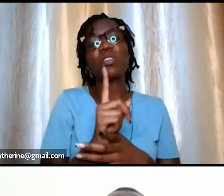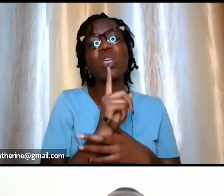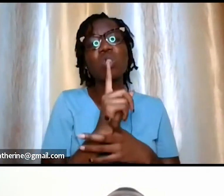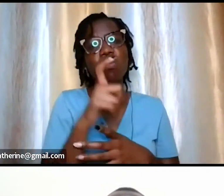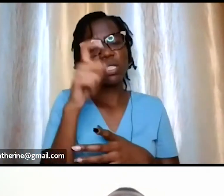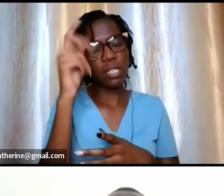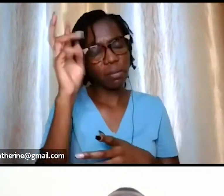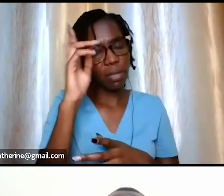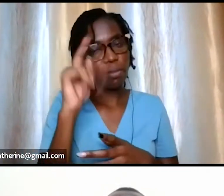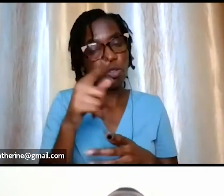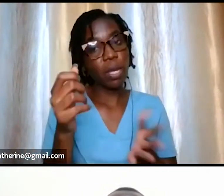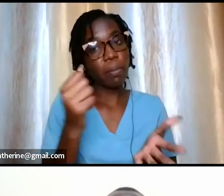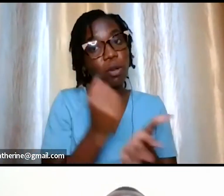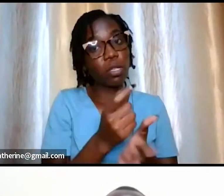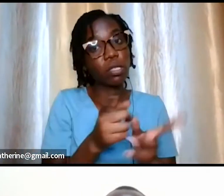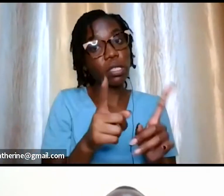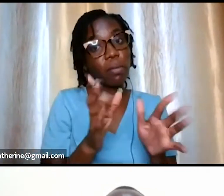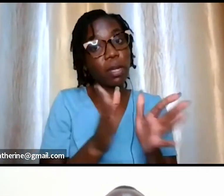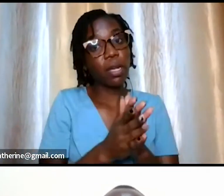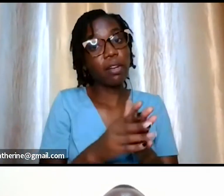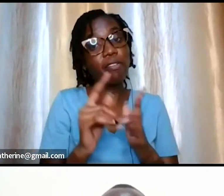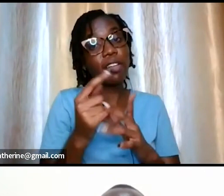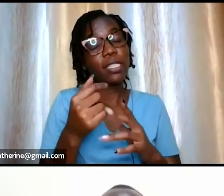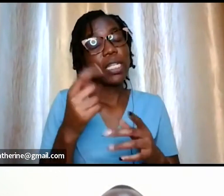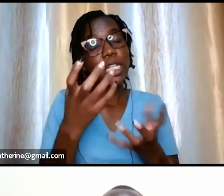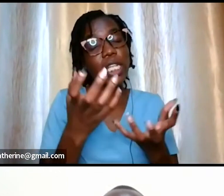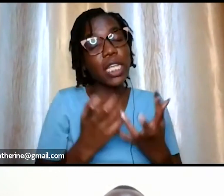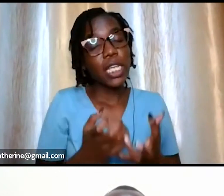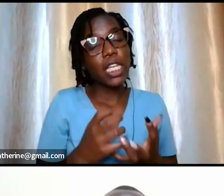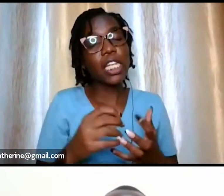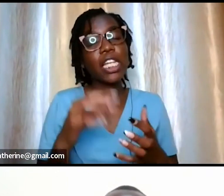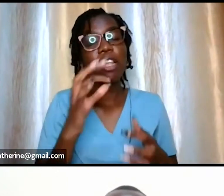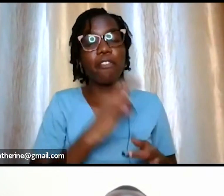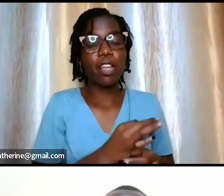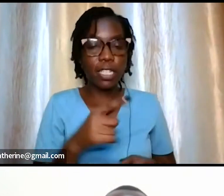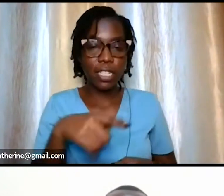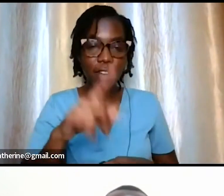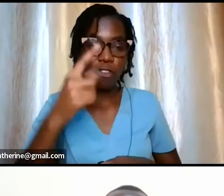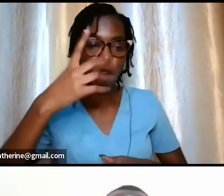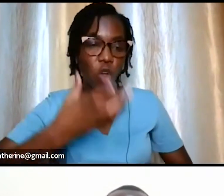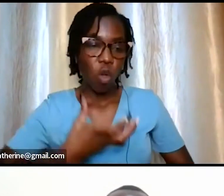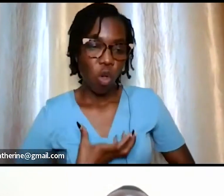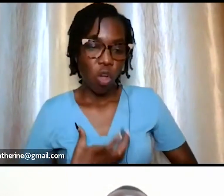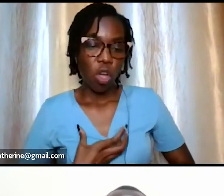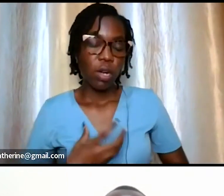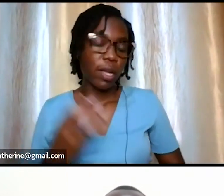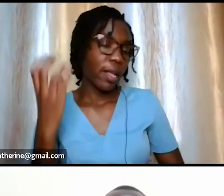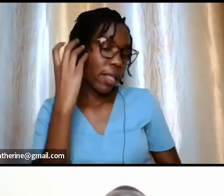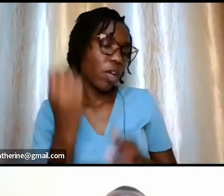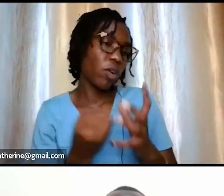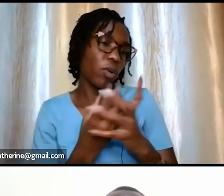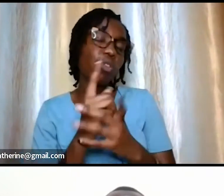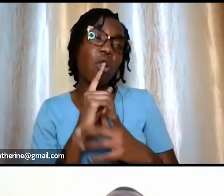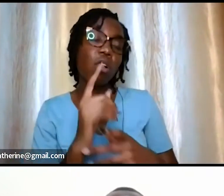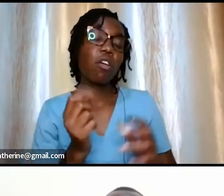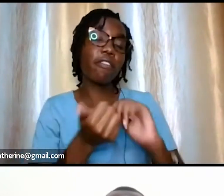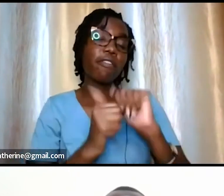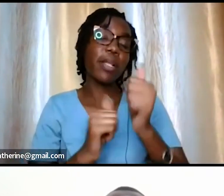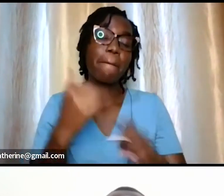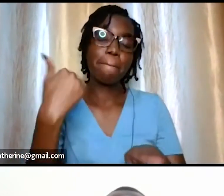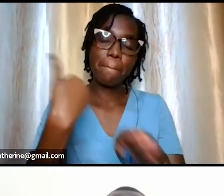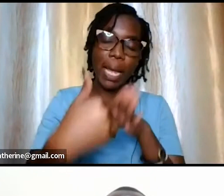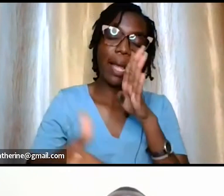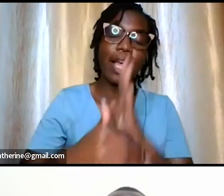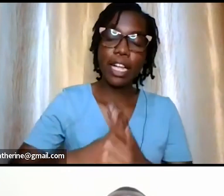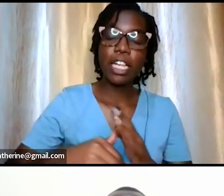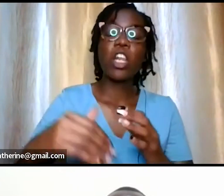employee, and as such, you also need to invest in yourself for your own career growth. So competence builds confidence. Make sure that